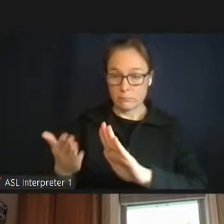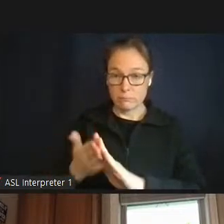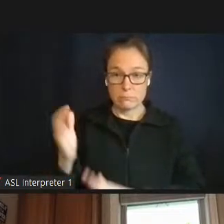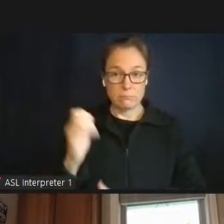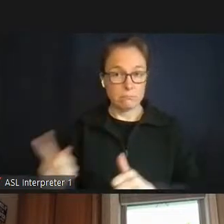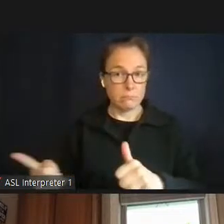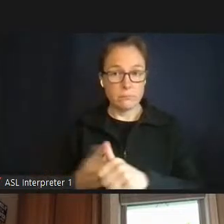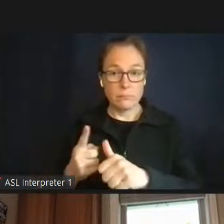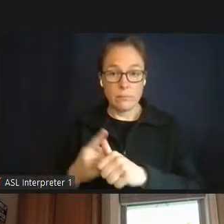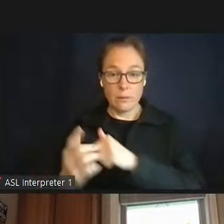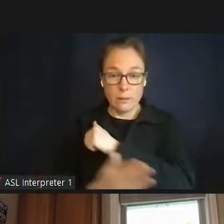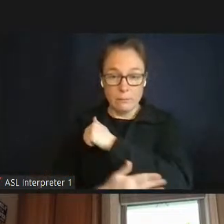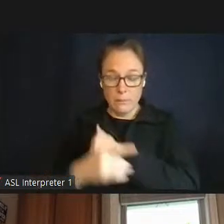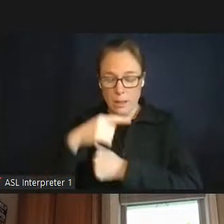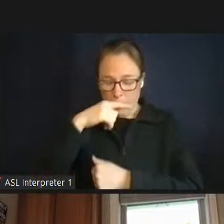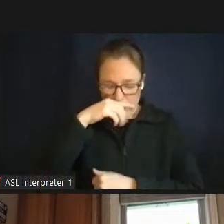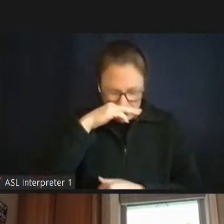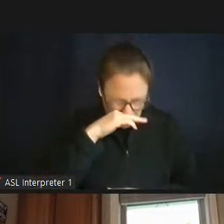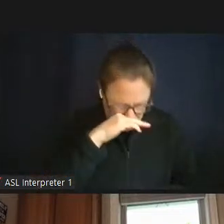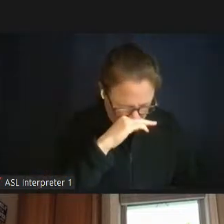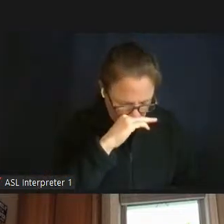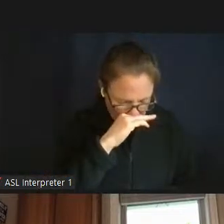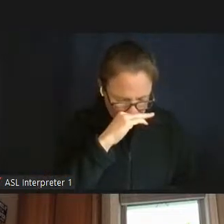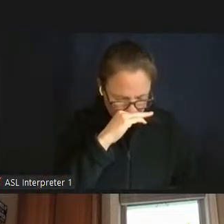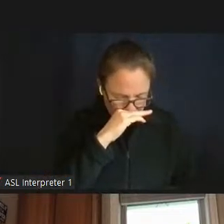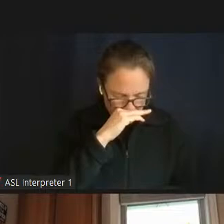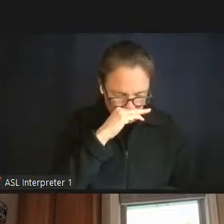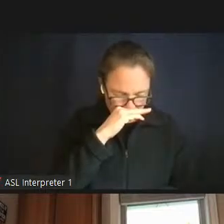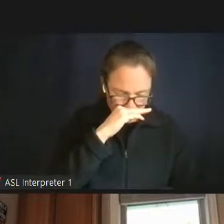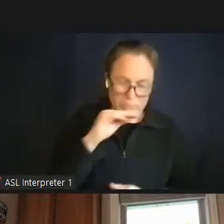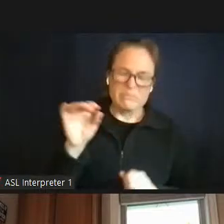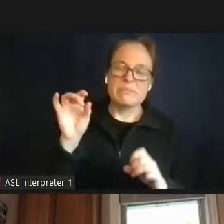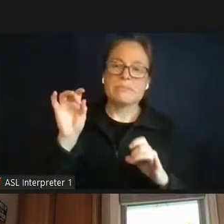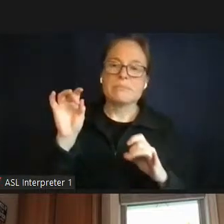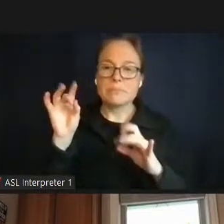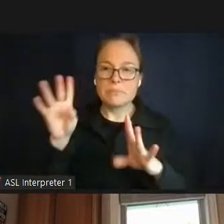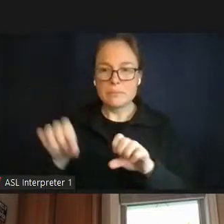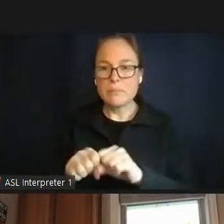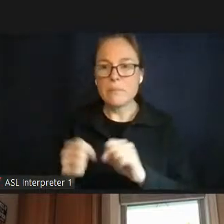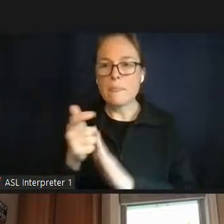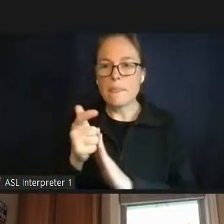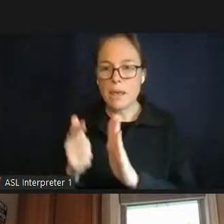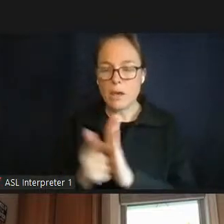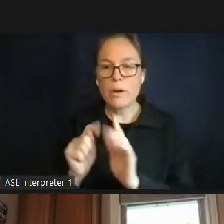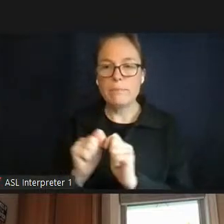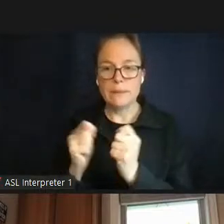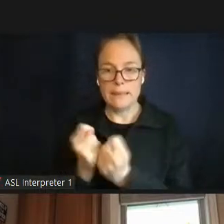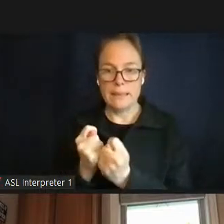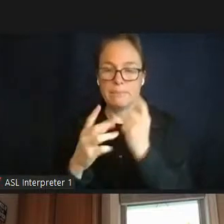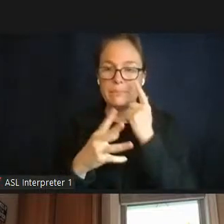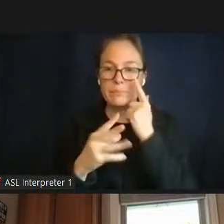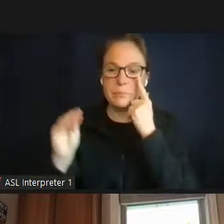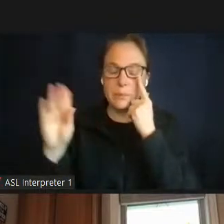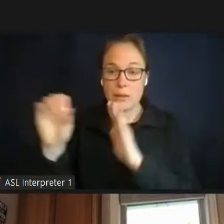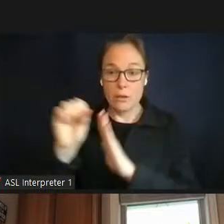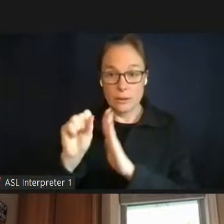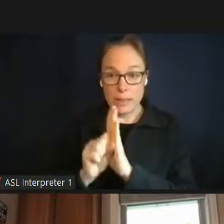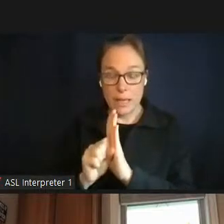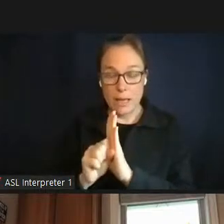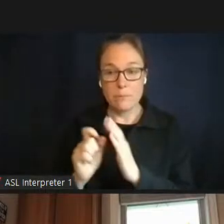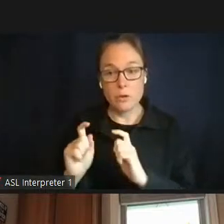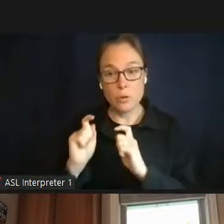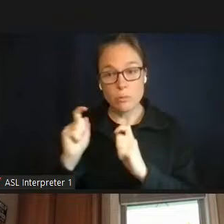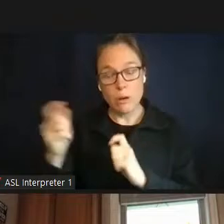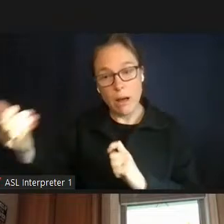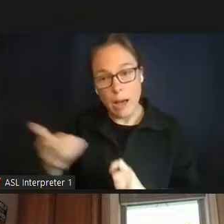county bias hate crime multidisciplinary team. State grant funds are also being used to fund a paralegal position for the